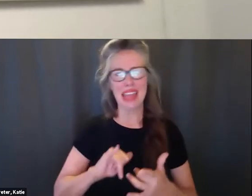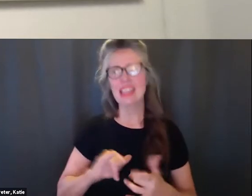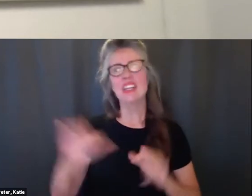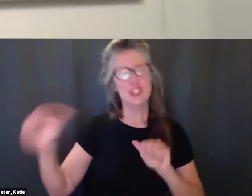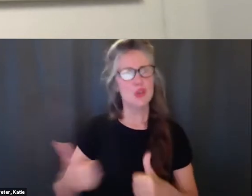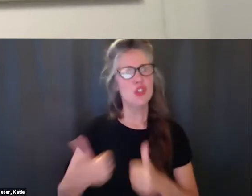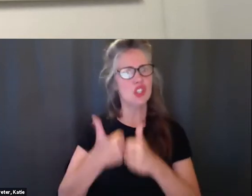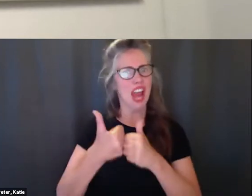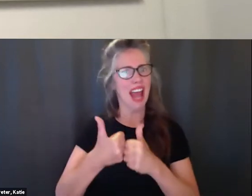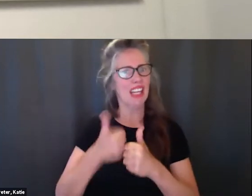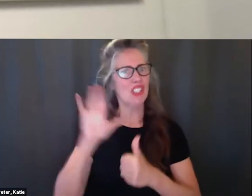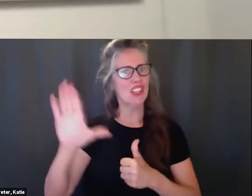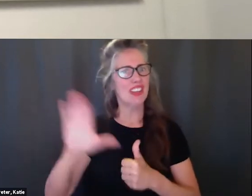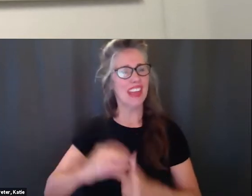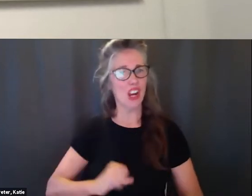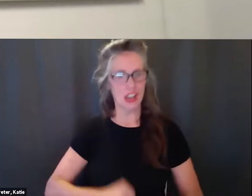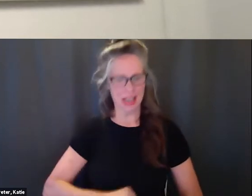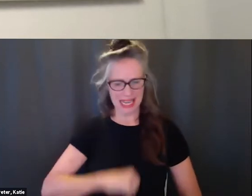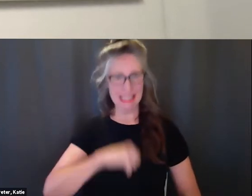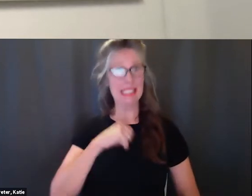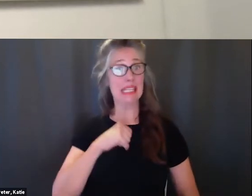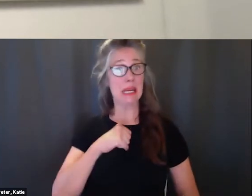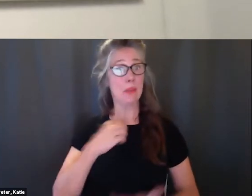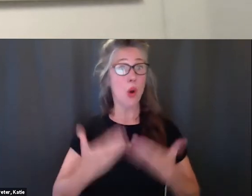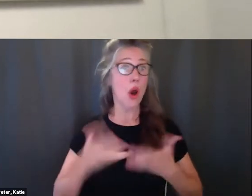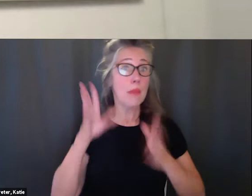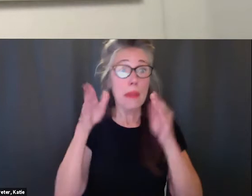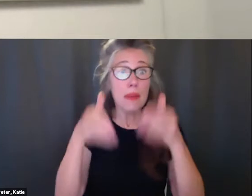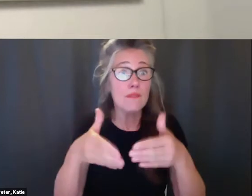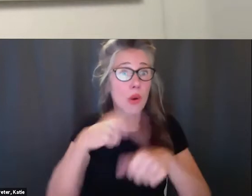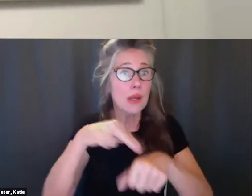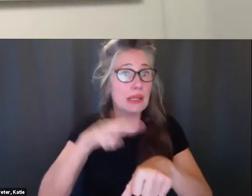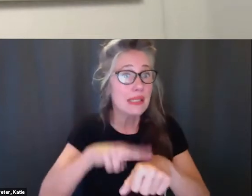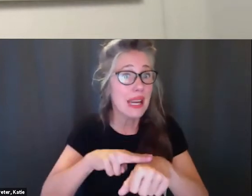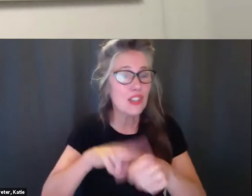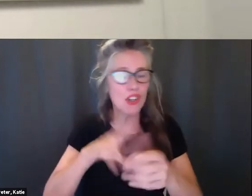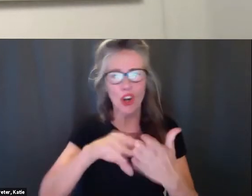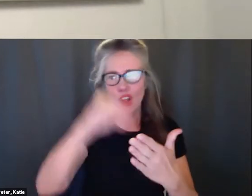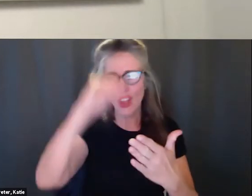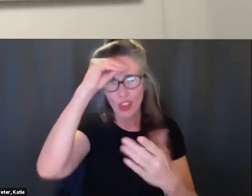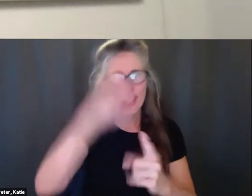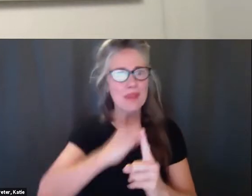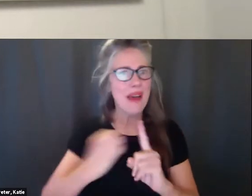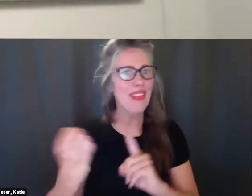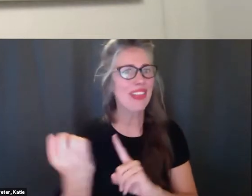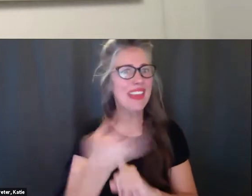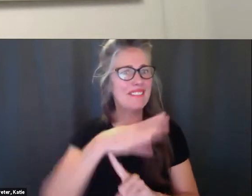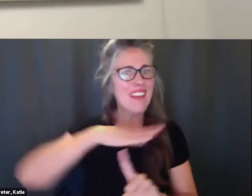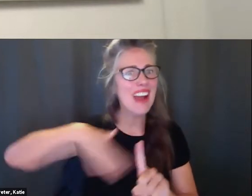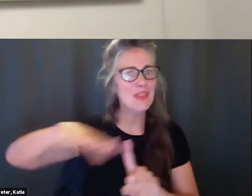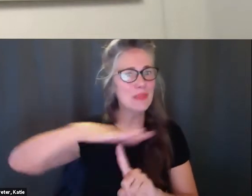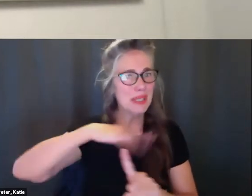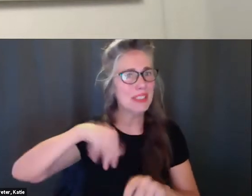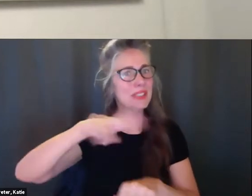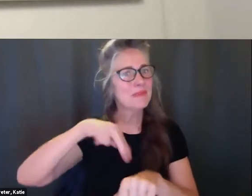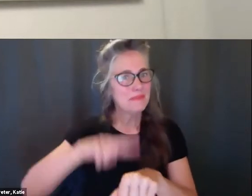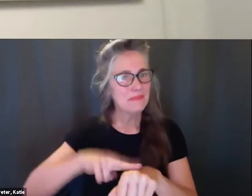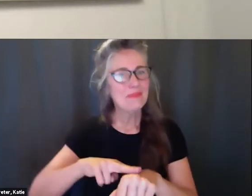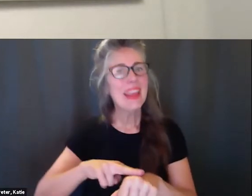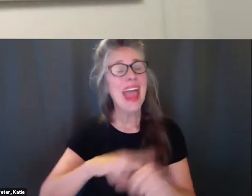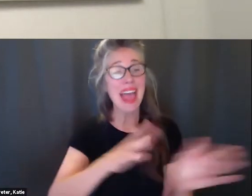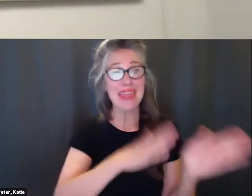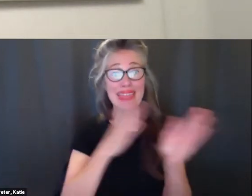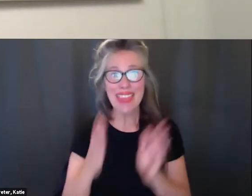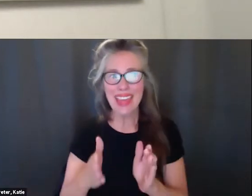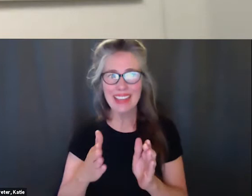or learning about nature and the environment, which brings us to the amazing enrichment opportunities